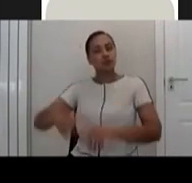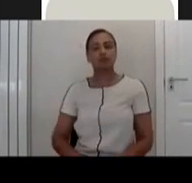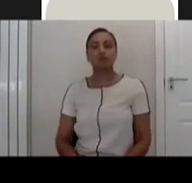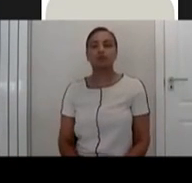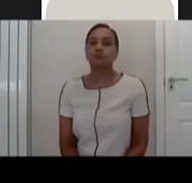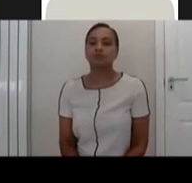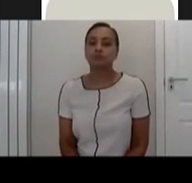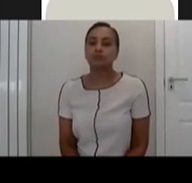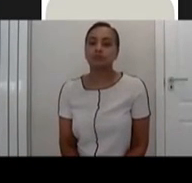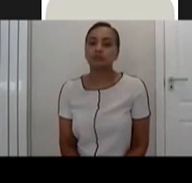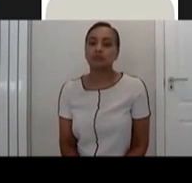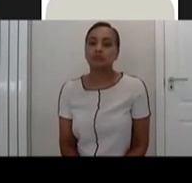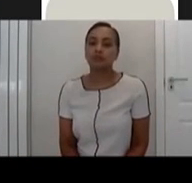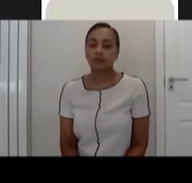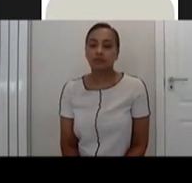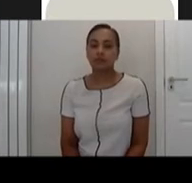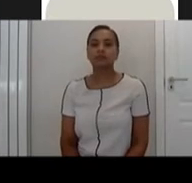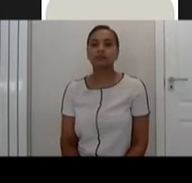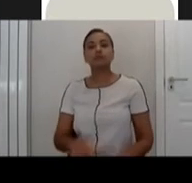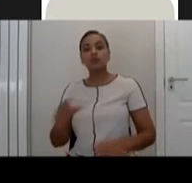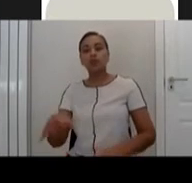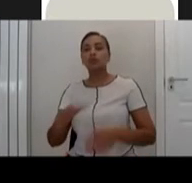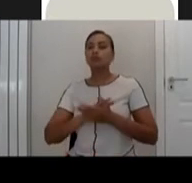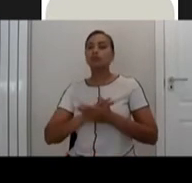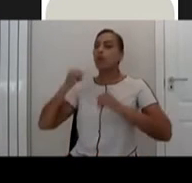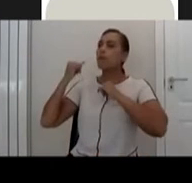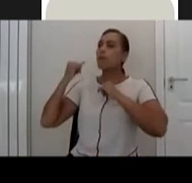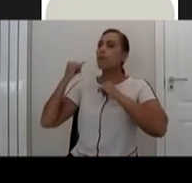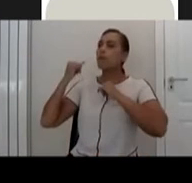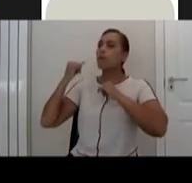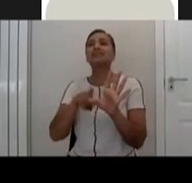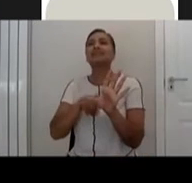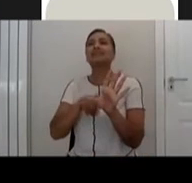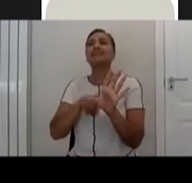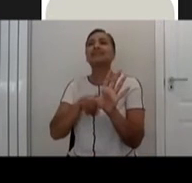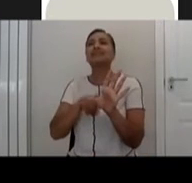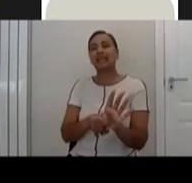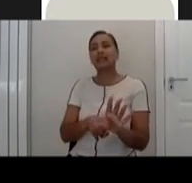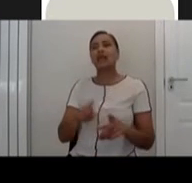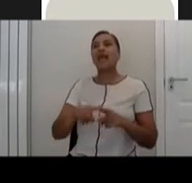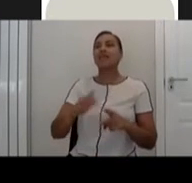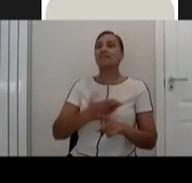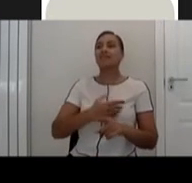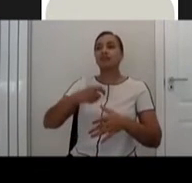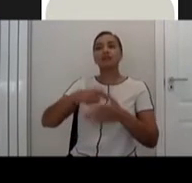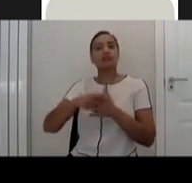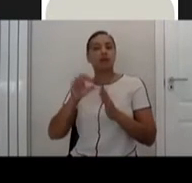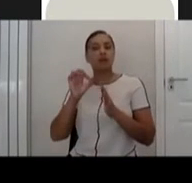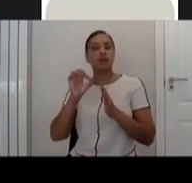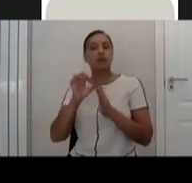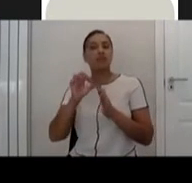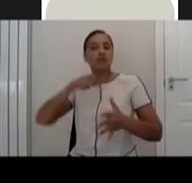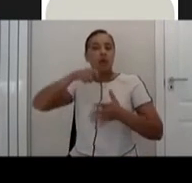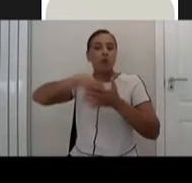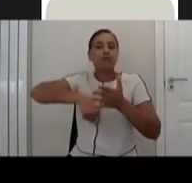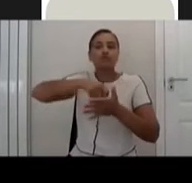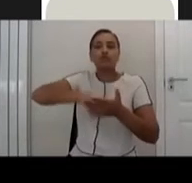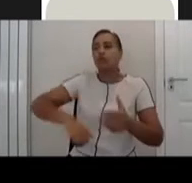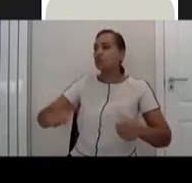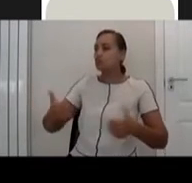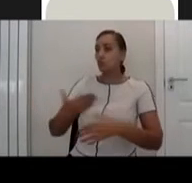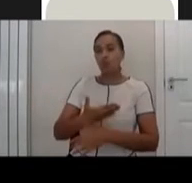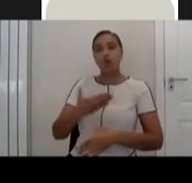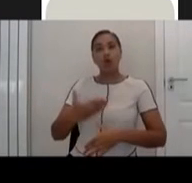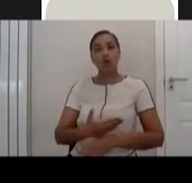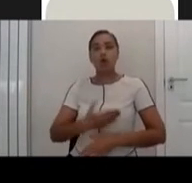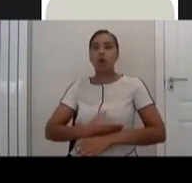of addressing poverty, is we also have the Enfield Poverty Commission, who has done some fantastic work at looking at poverties and factors